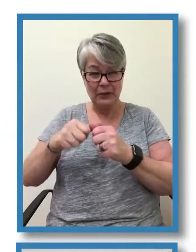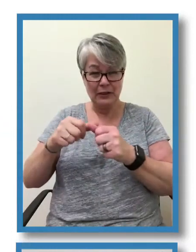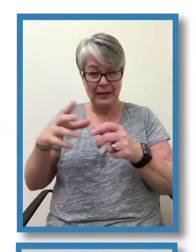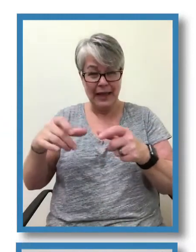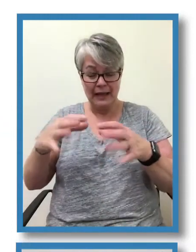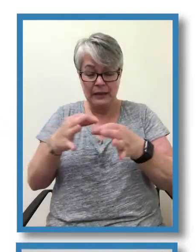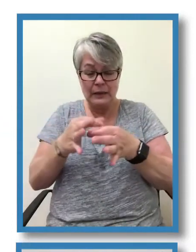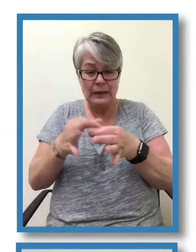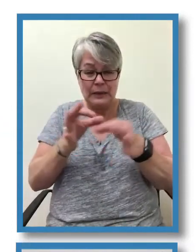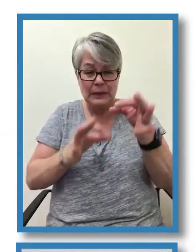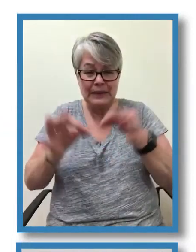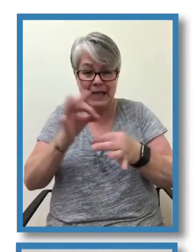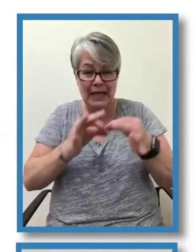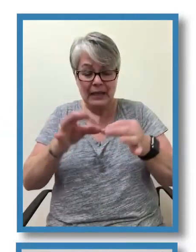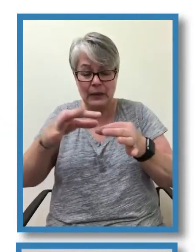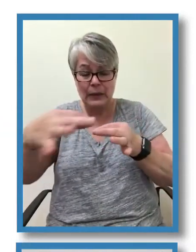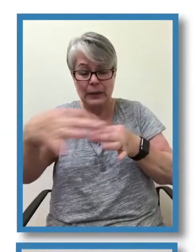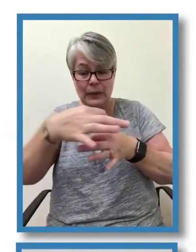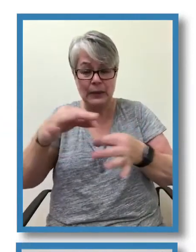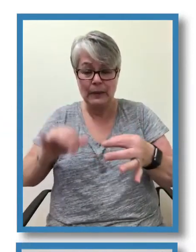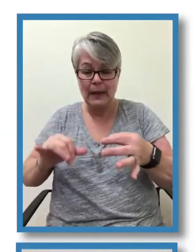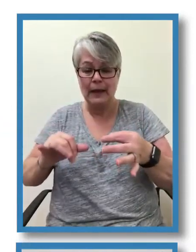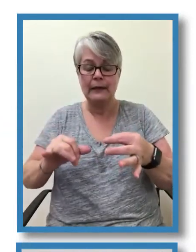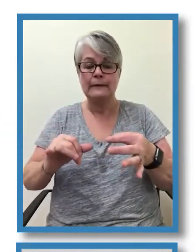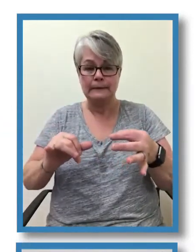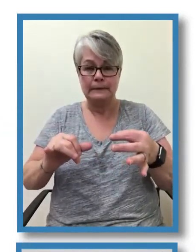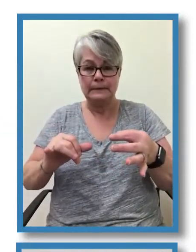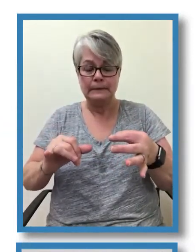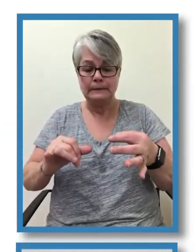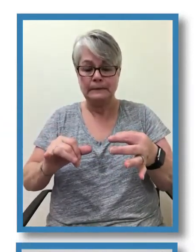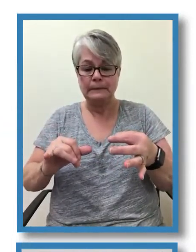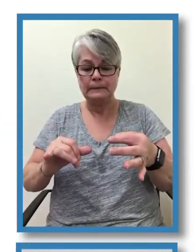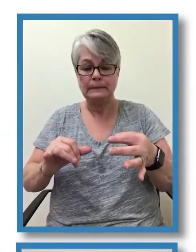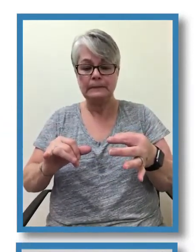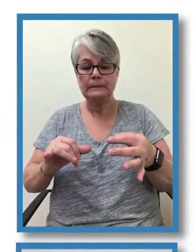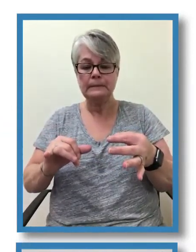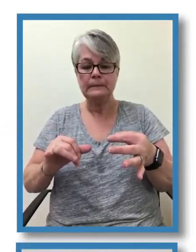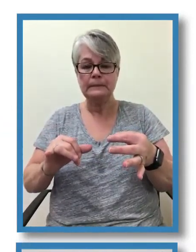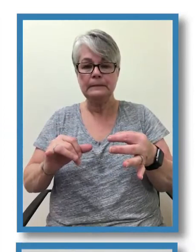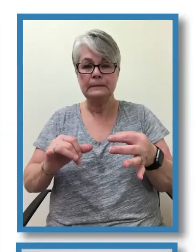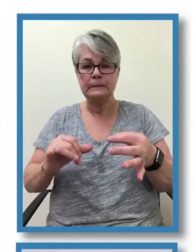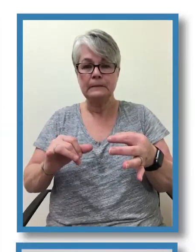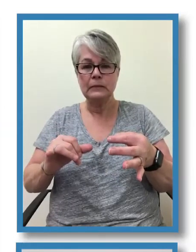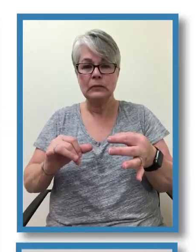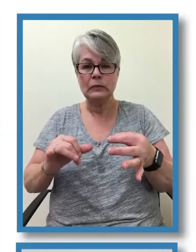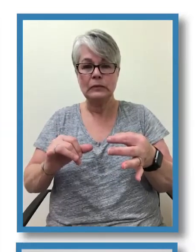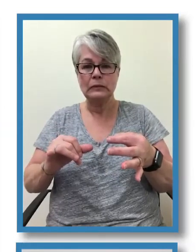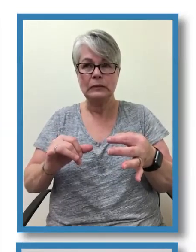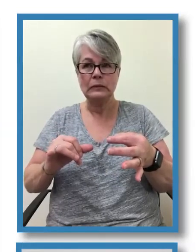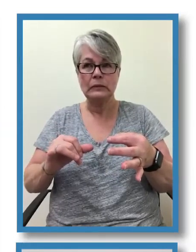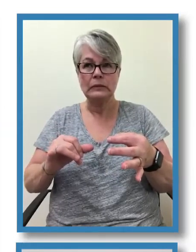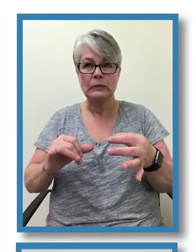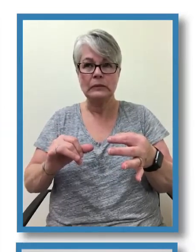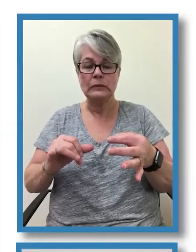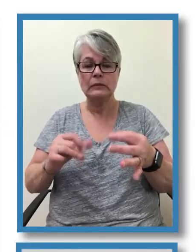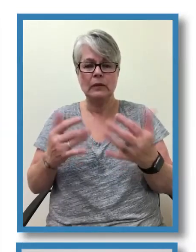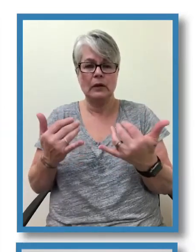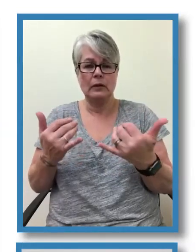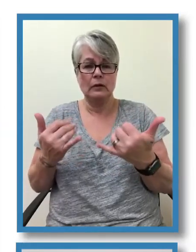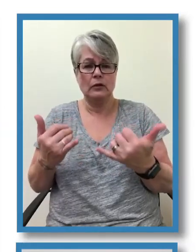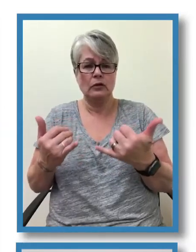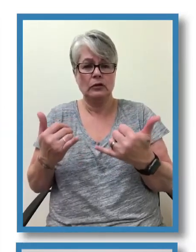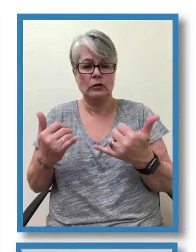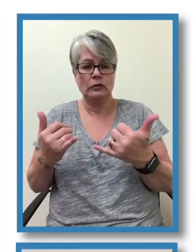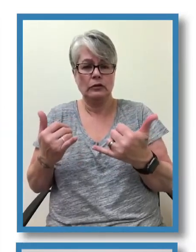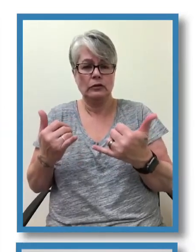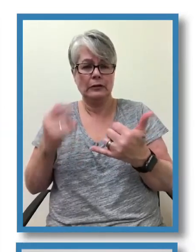around understanding Alzheimer's disease. So these people out here are normal. The amyloid gradually gets deposited in the brain in